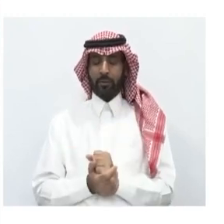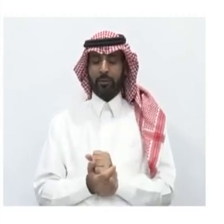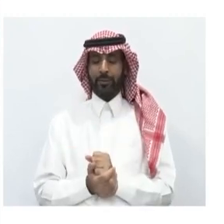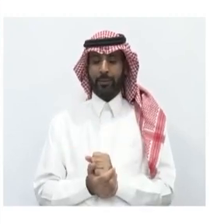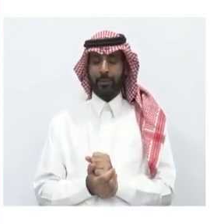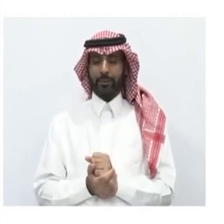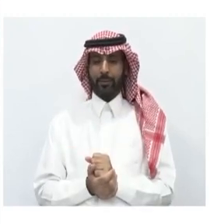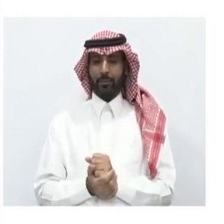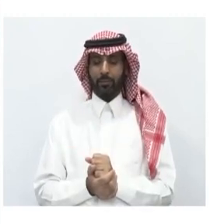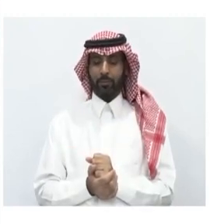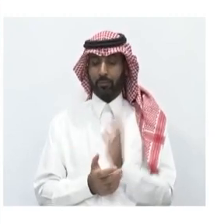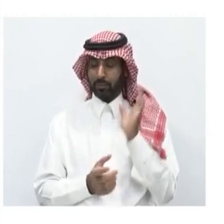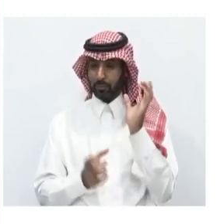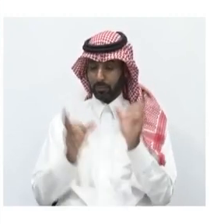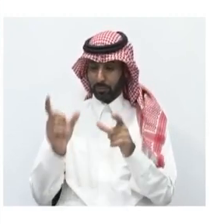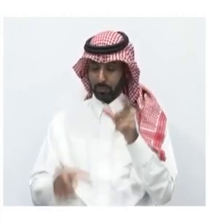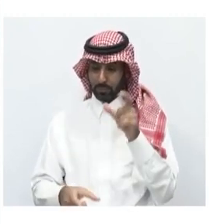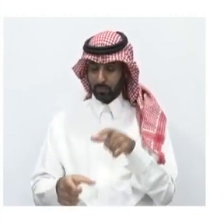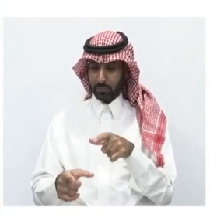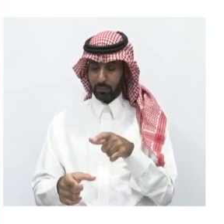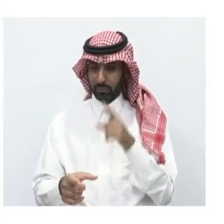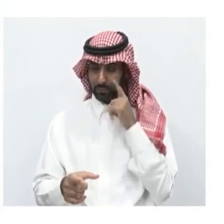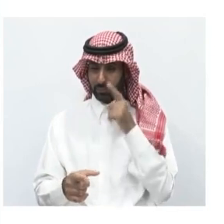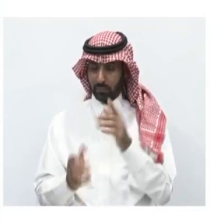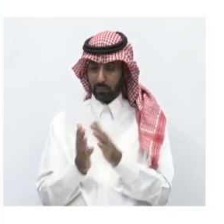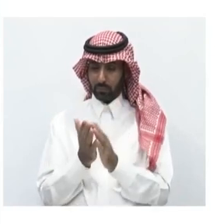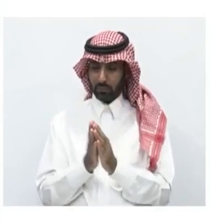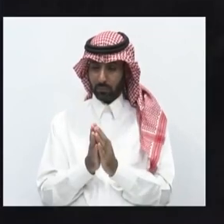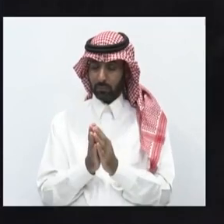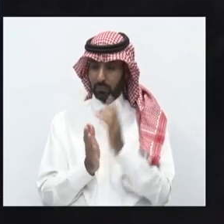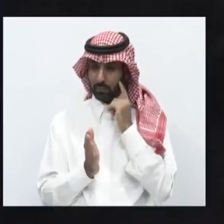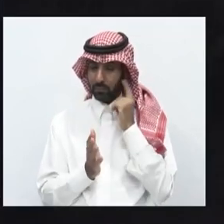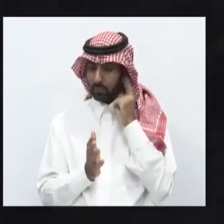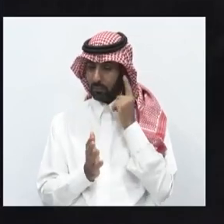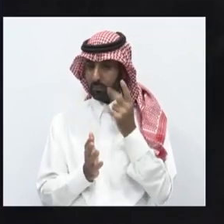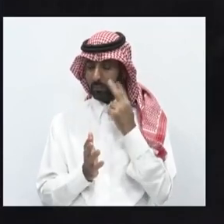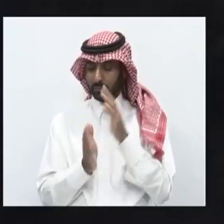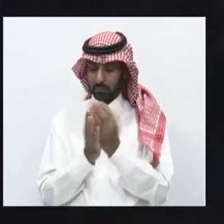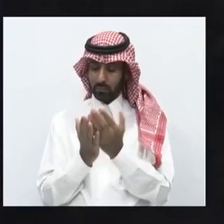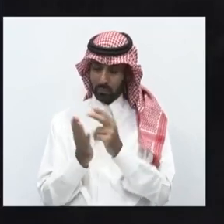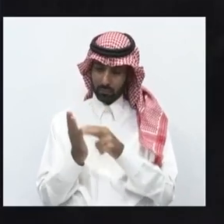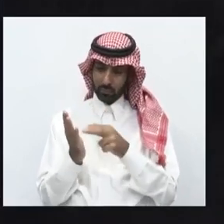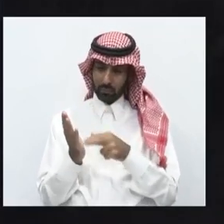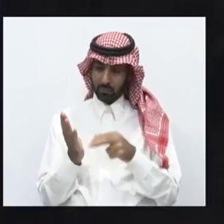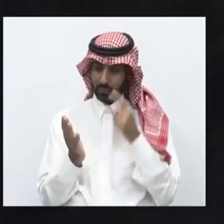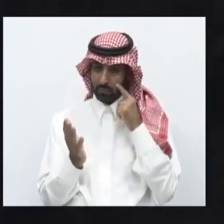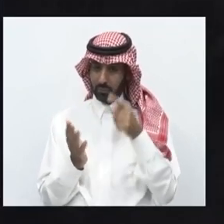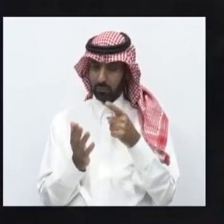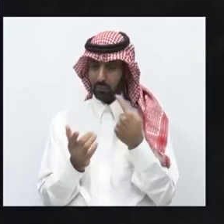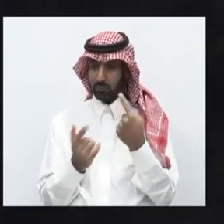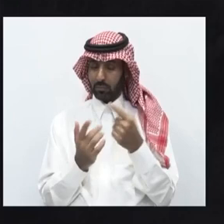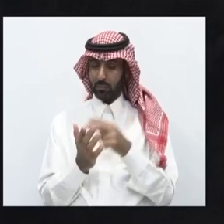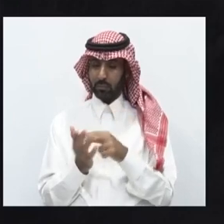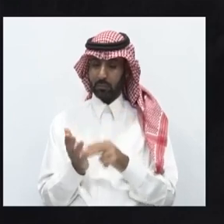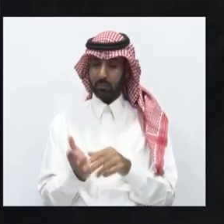attendant and the passenger. And remember to close your books. Close your book now and listen, because we will be